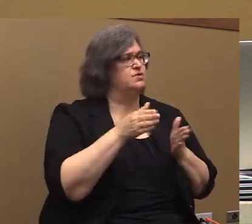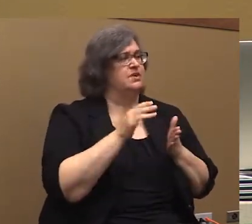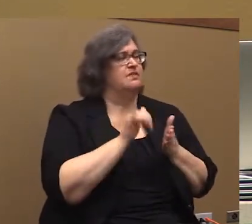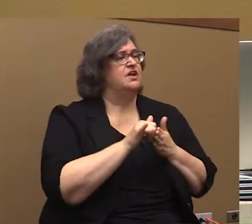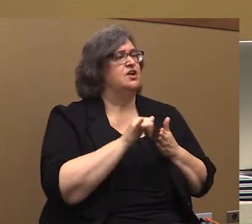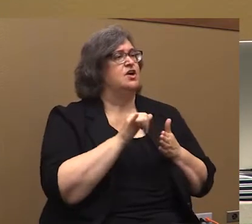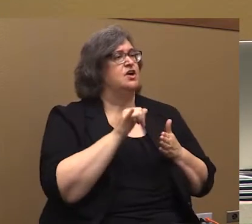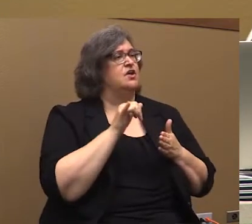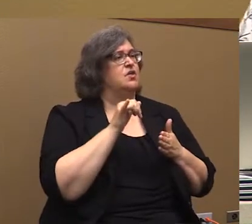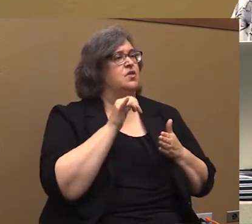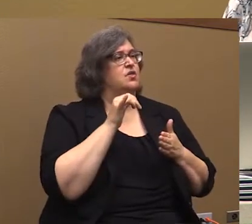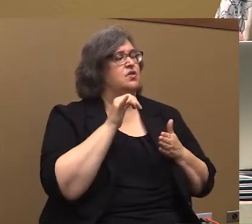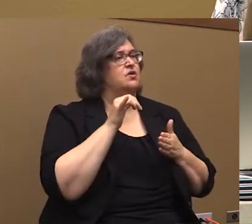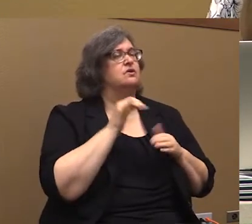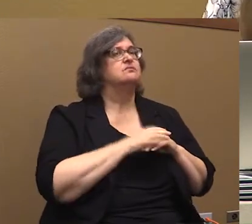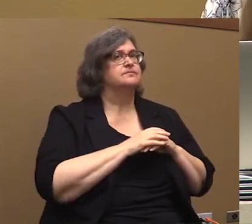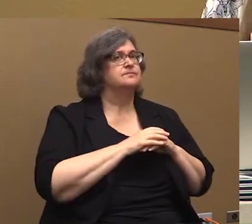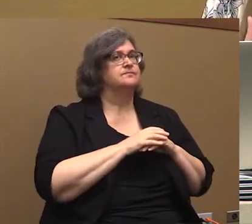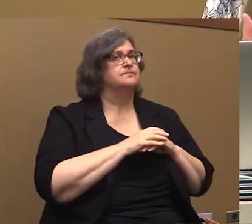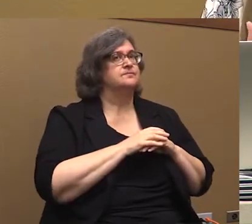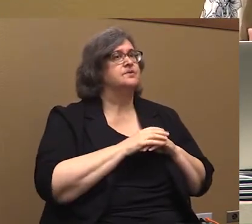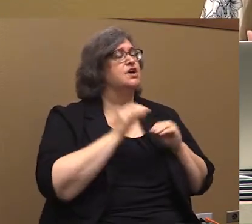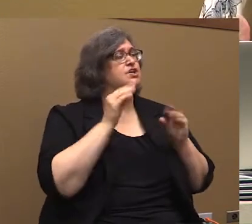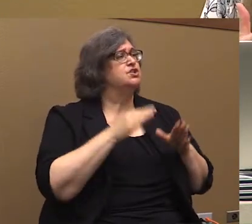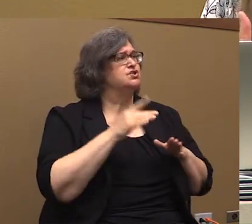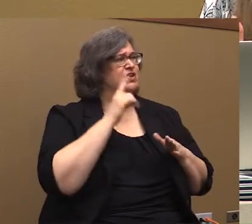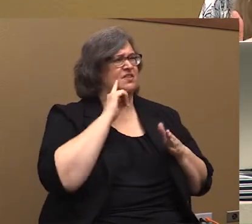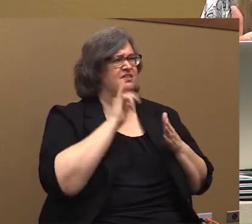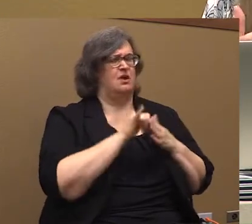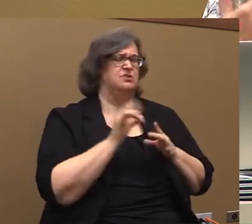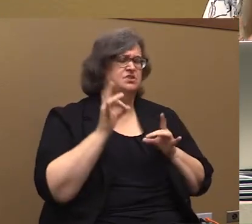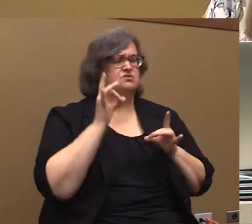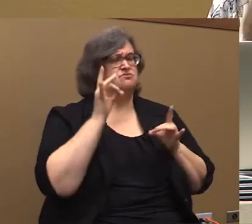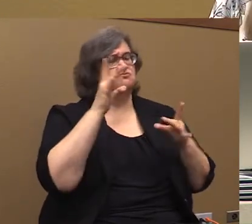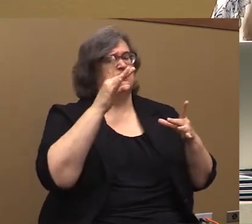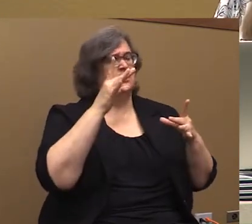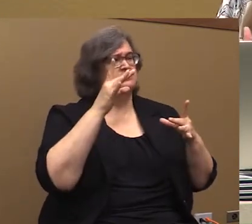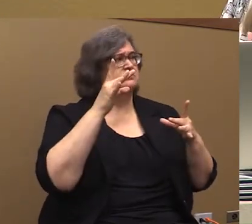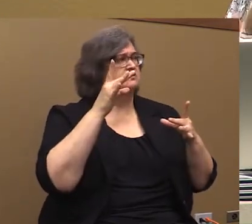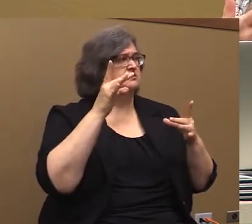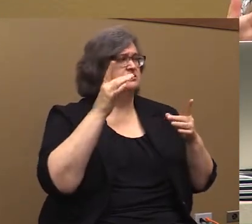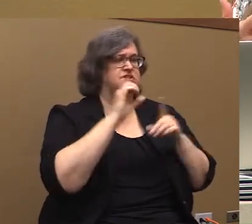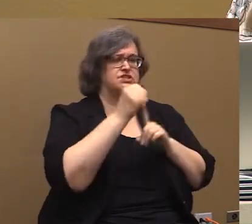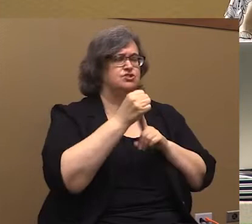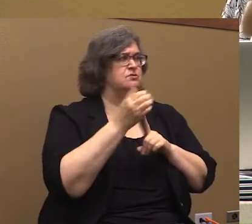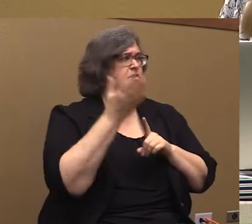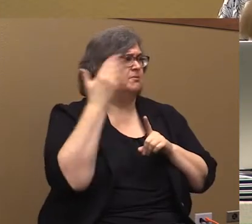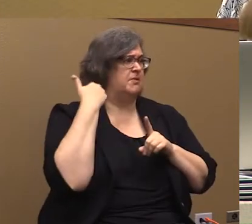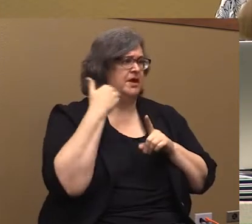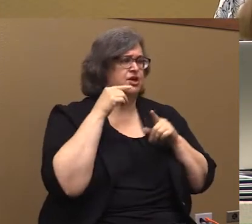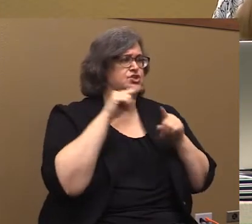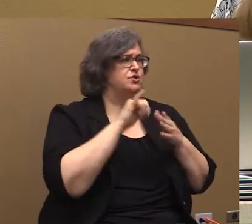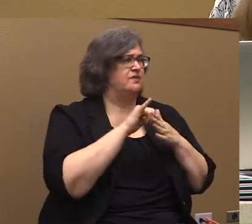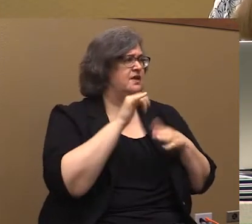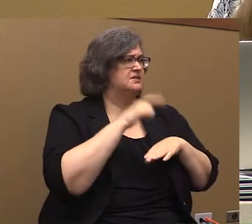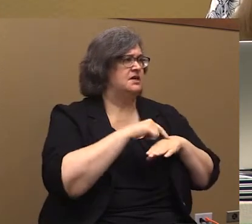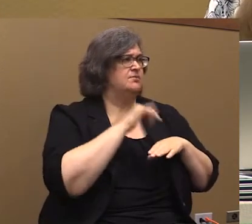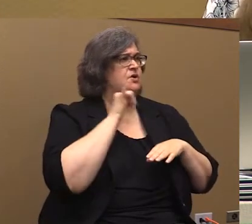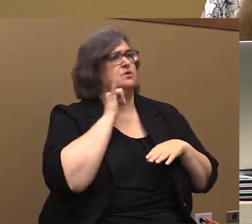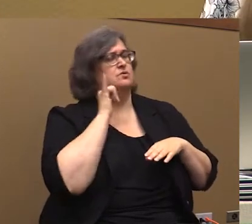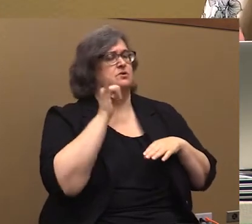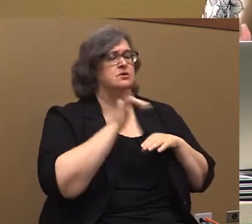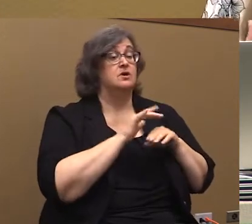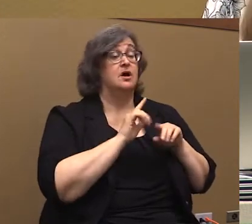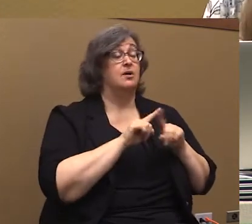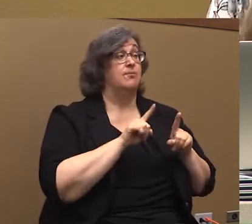to let the students know that they thought the teacher thought that was an atrocity